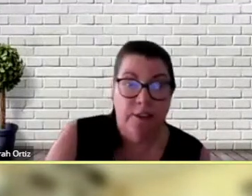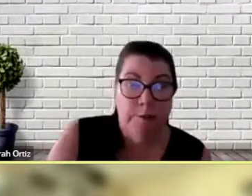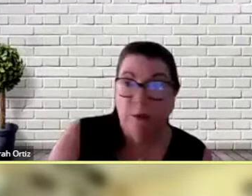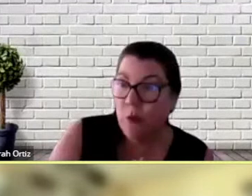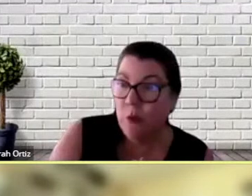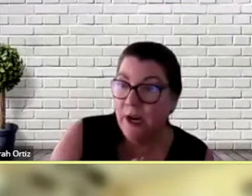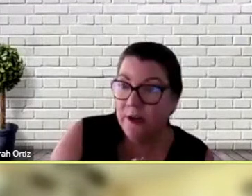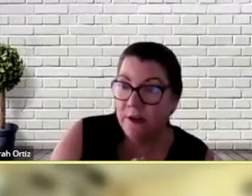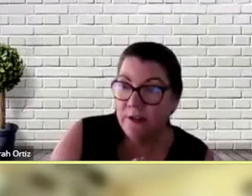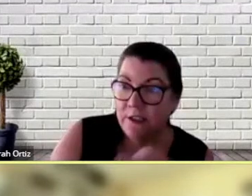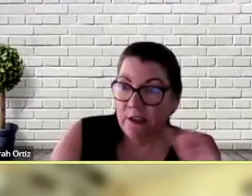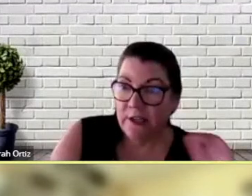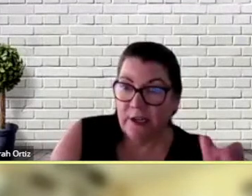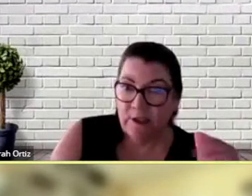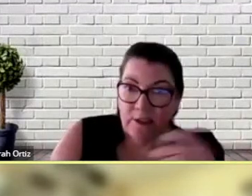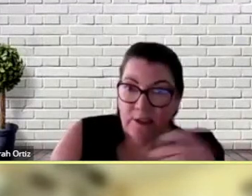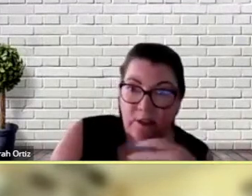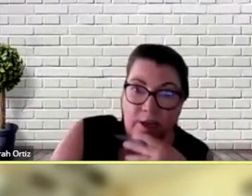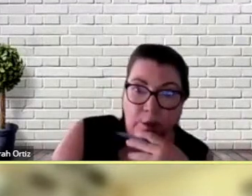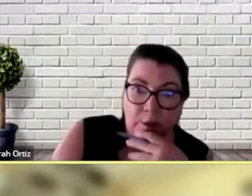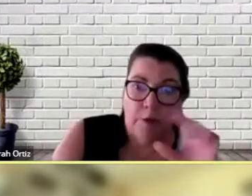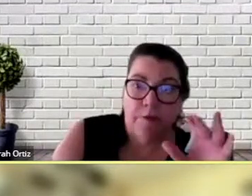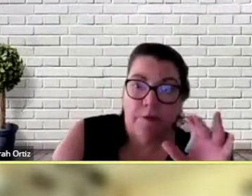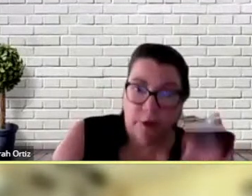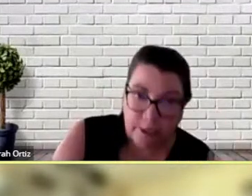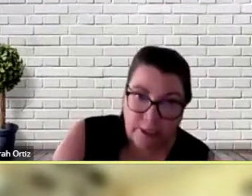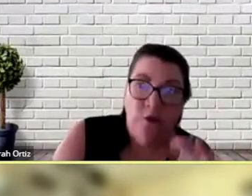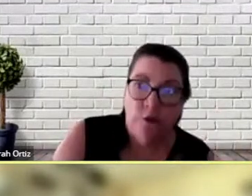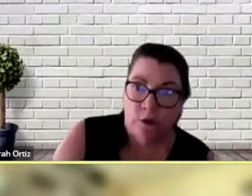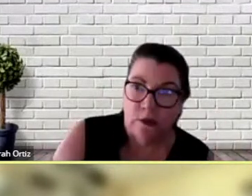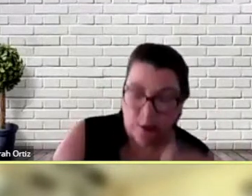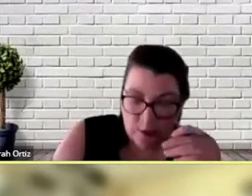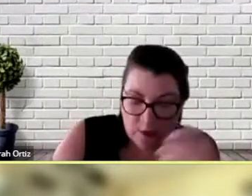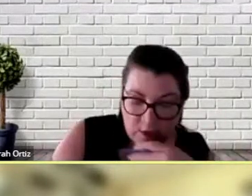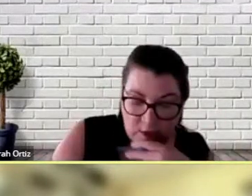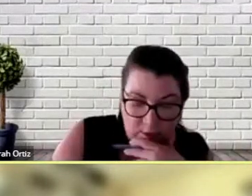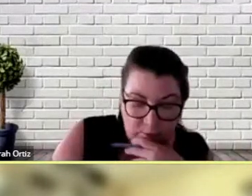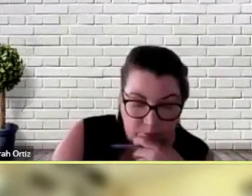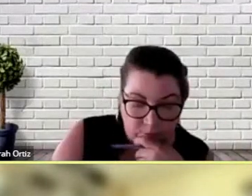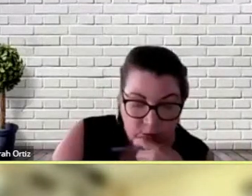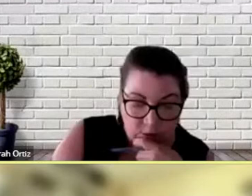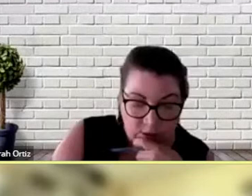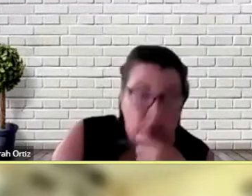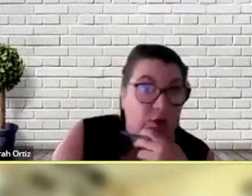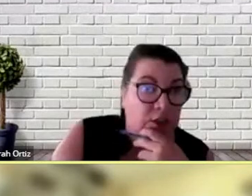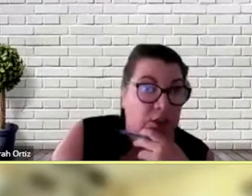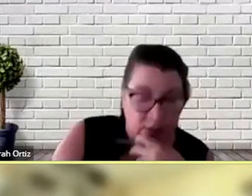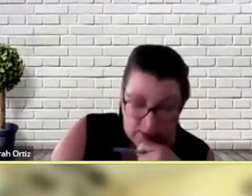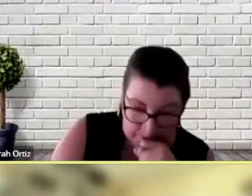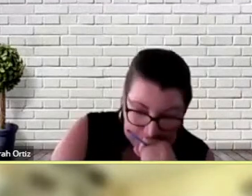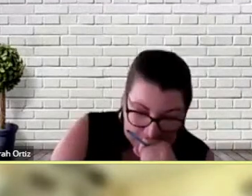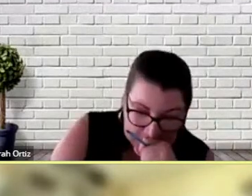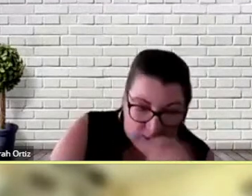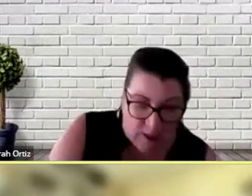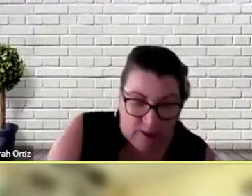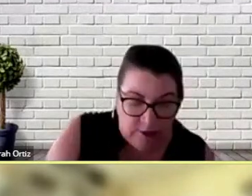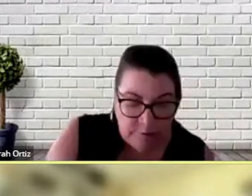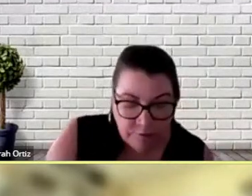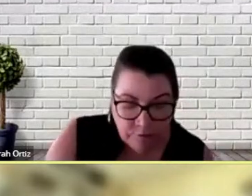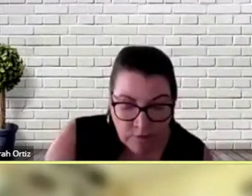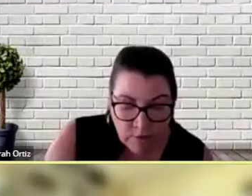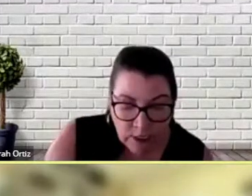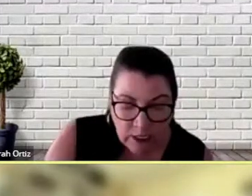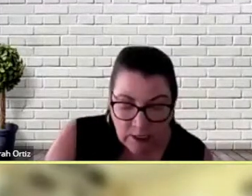wearing will still be required until our counties lift that requirement for indoor instruction.